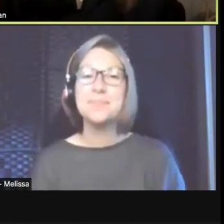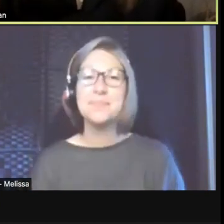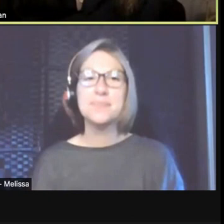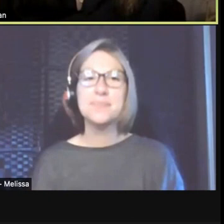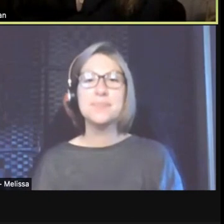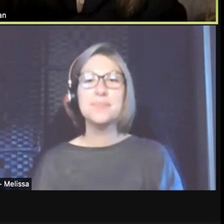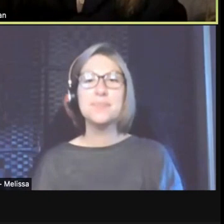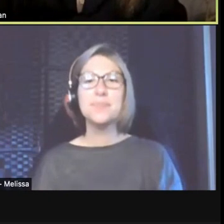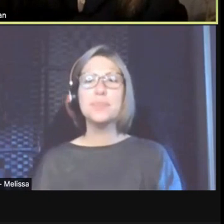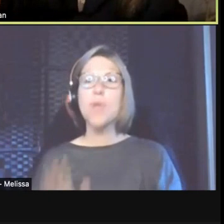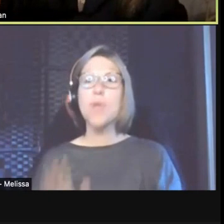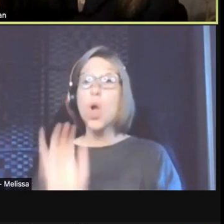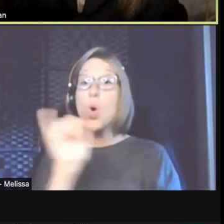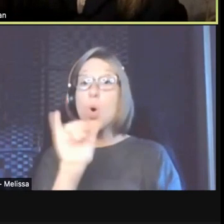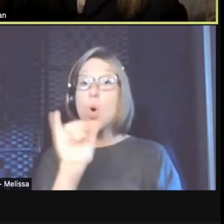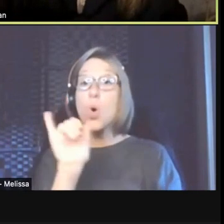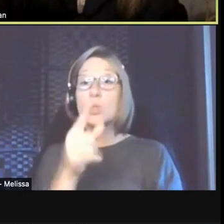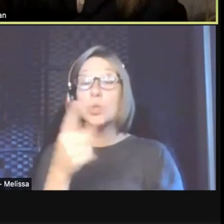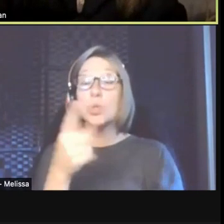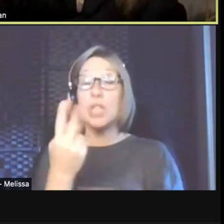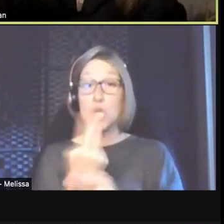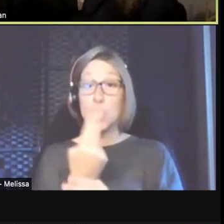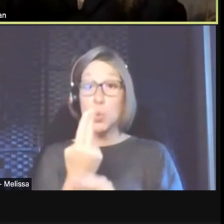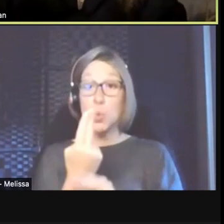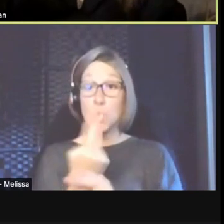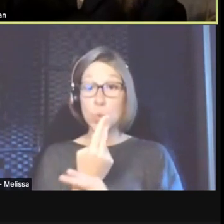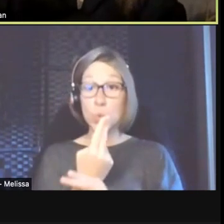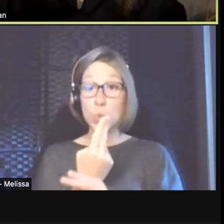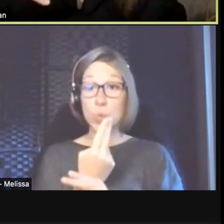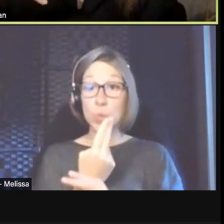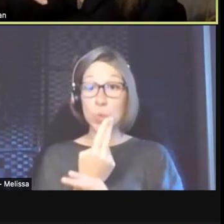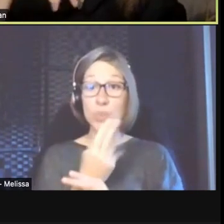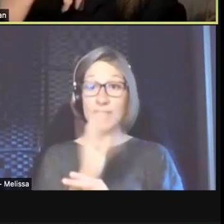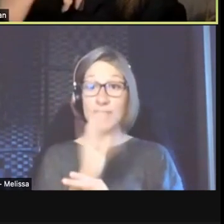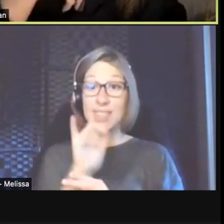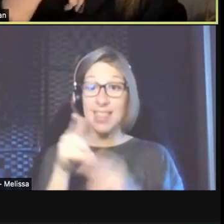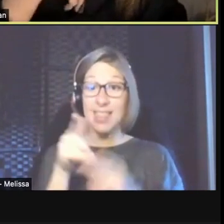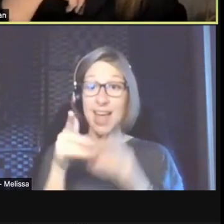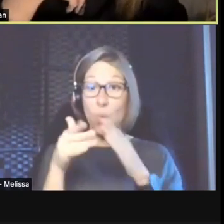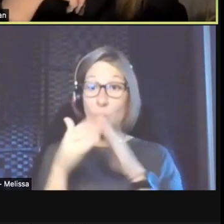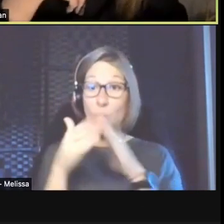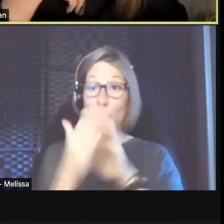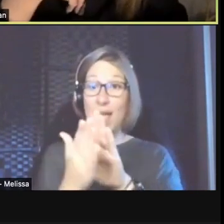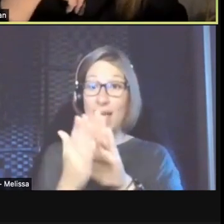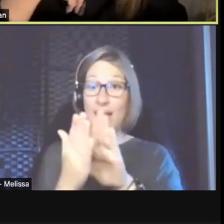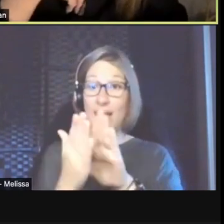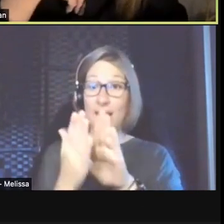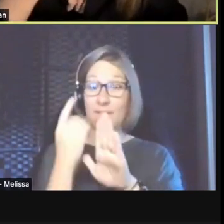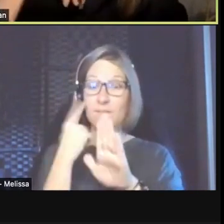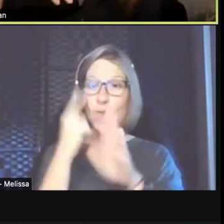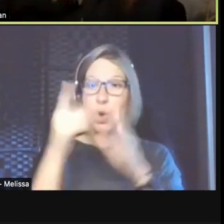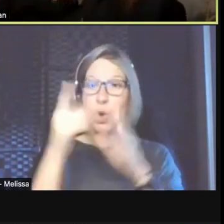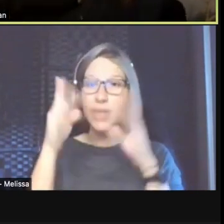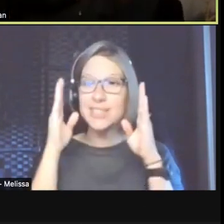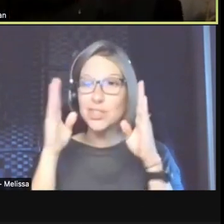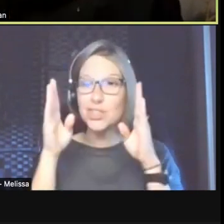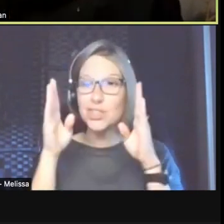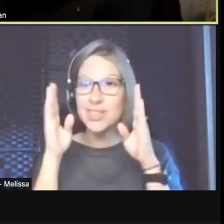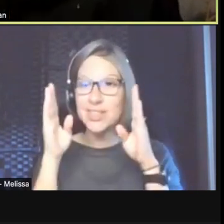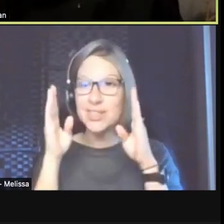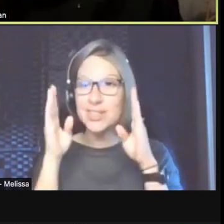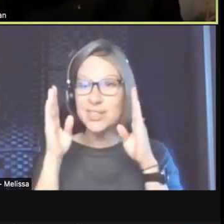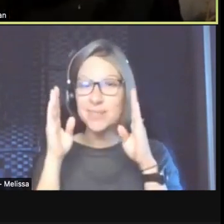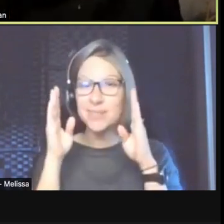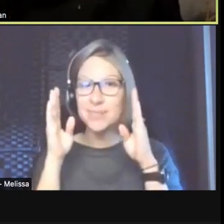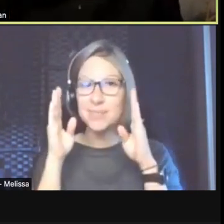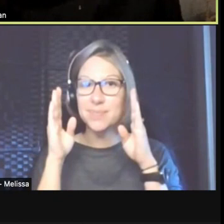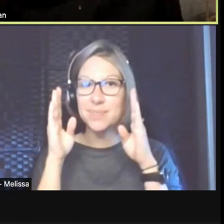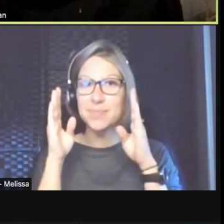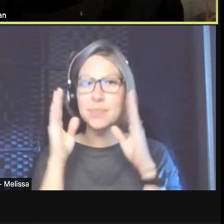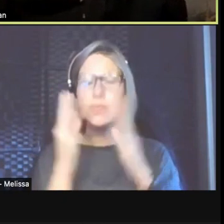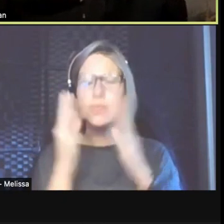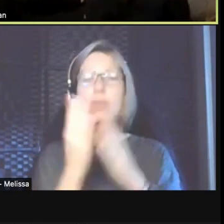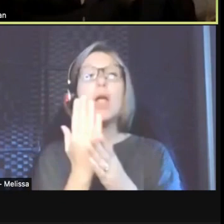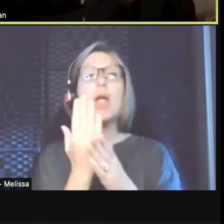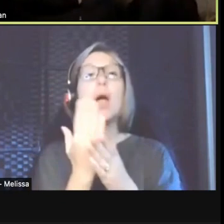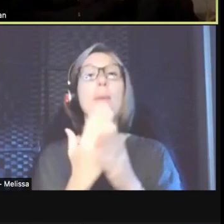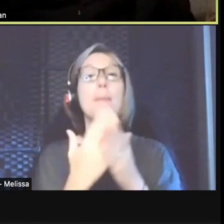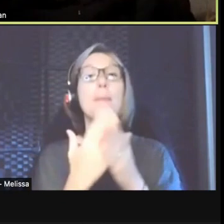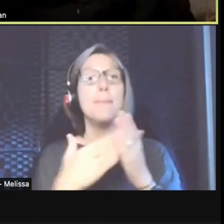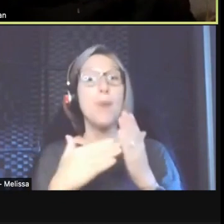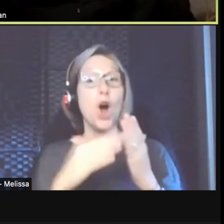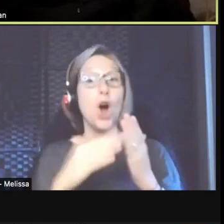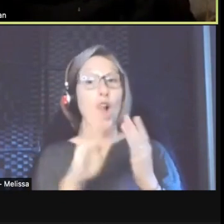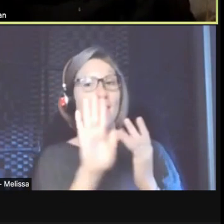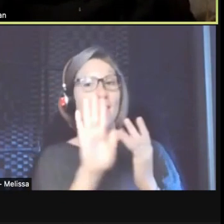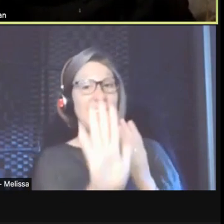he also used this mechanism to gain attention. And part of the texture of his